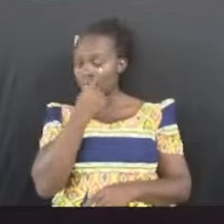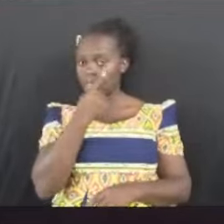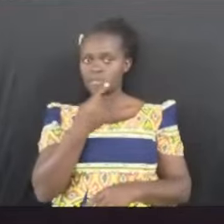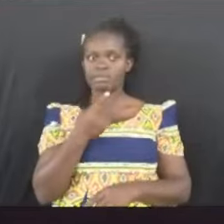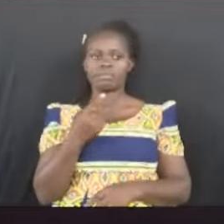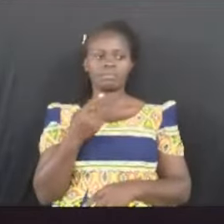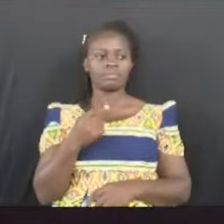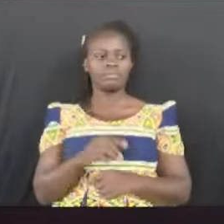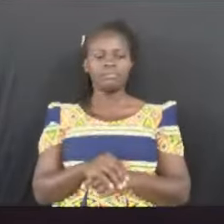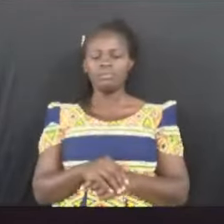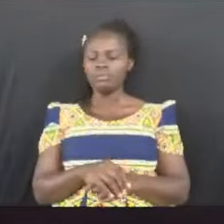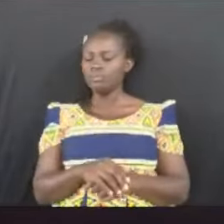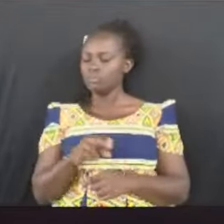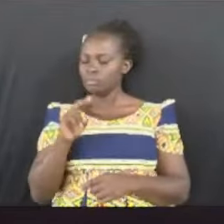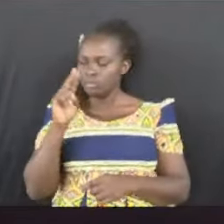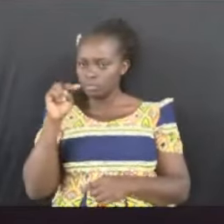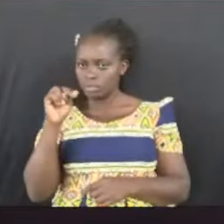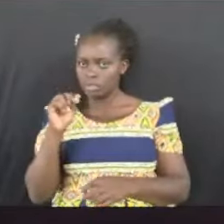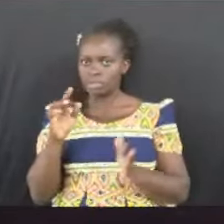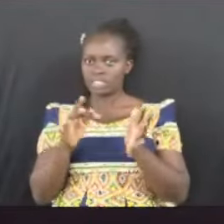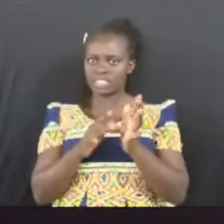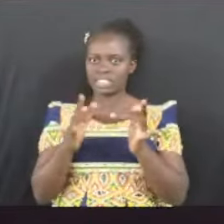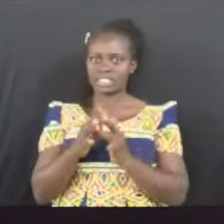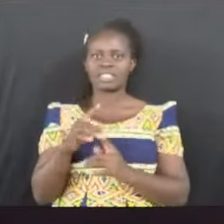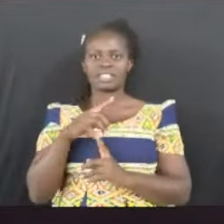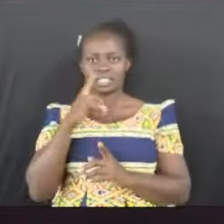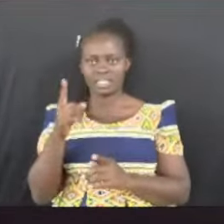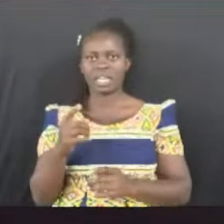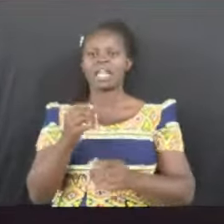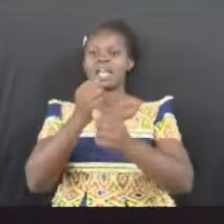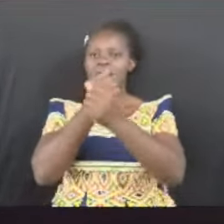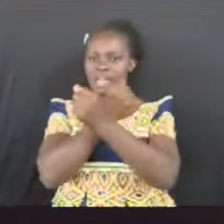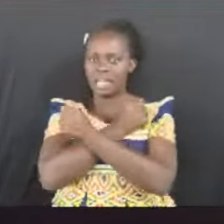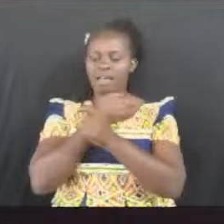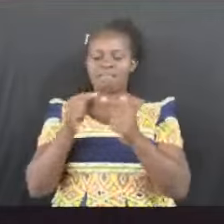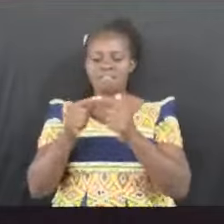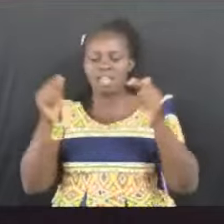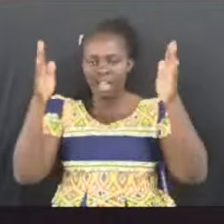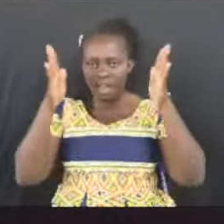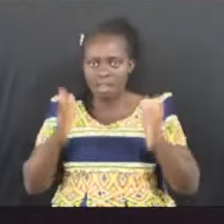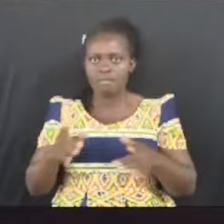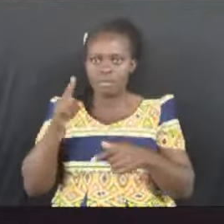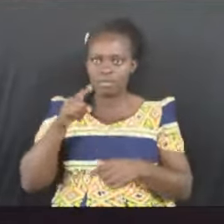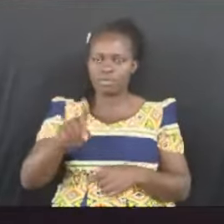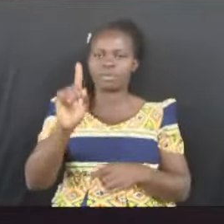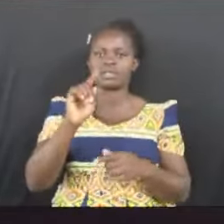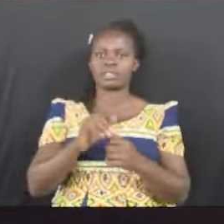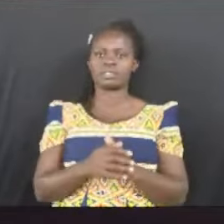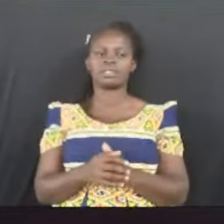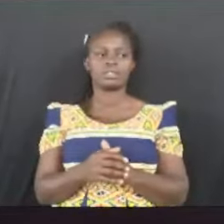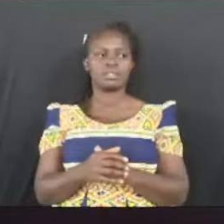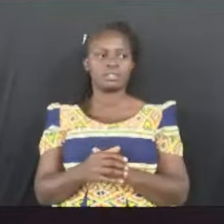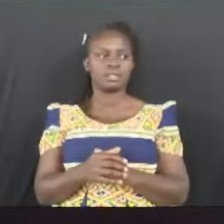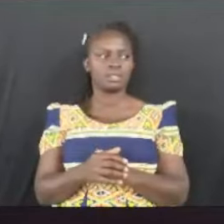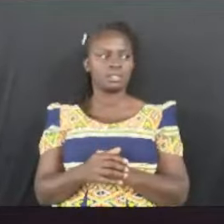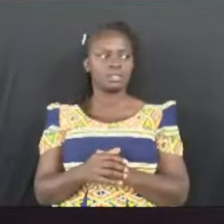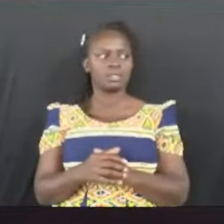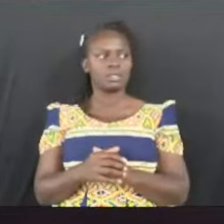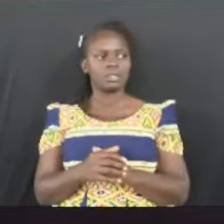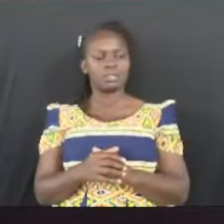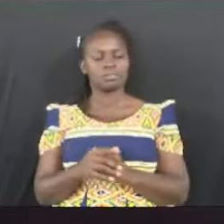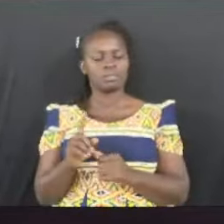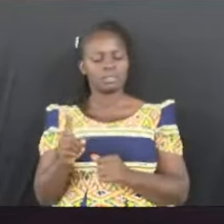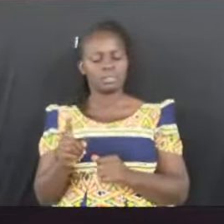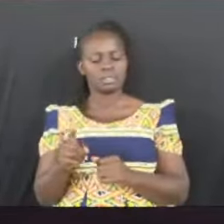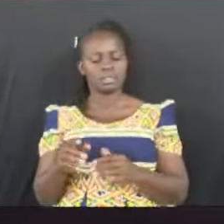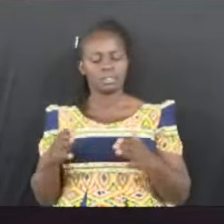says, even to love your enemies. That's the new humanity. It is not within our human